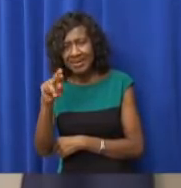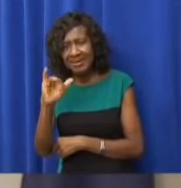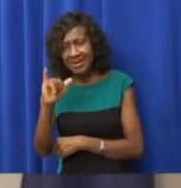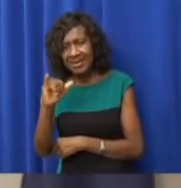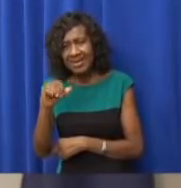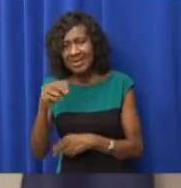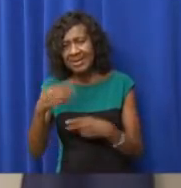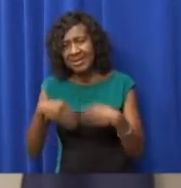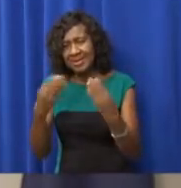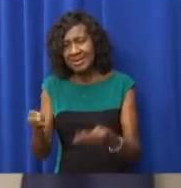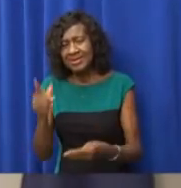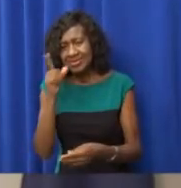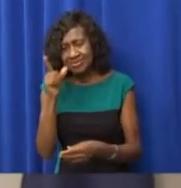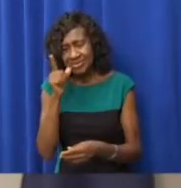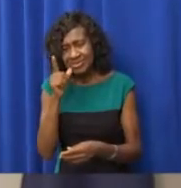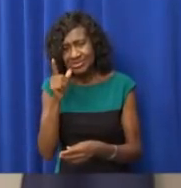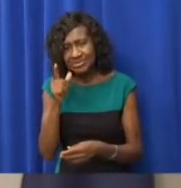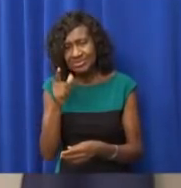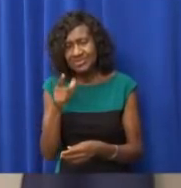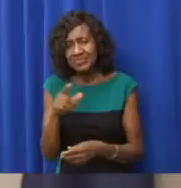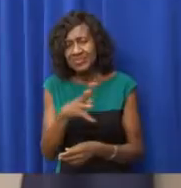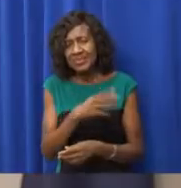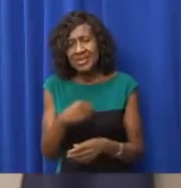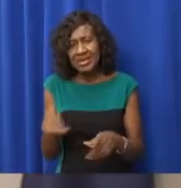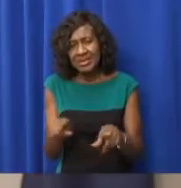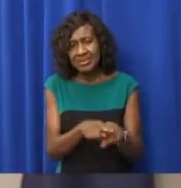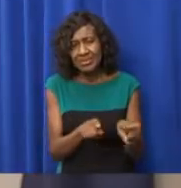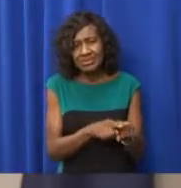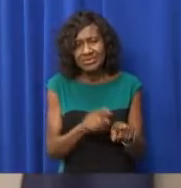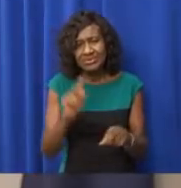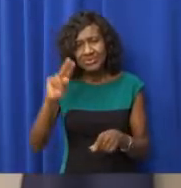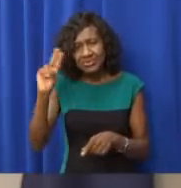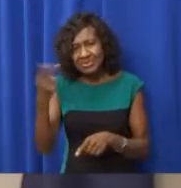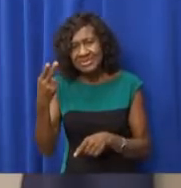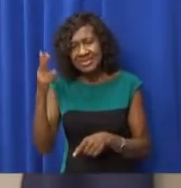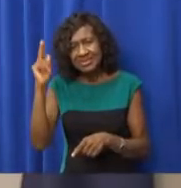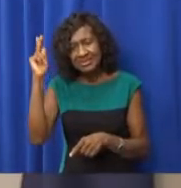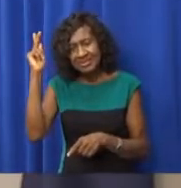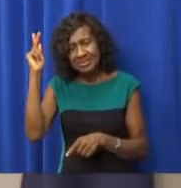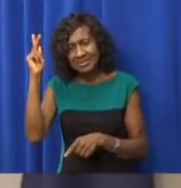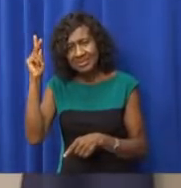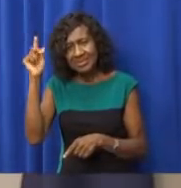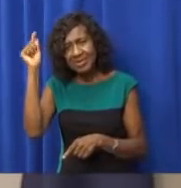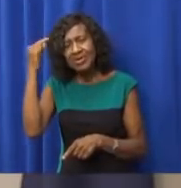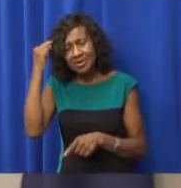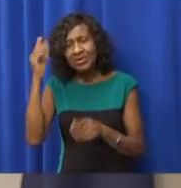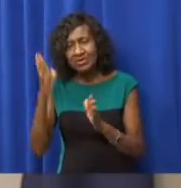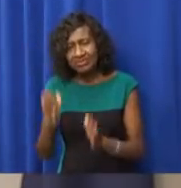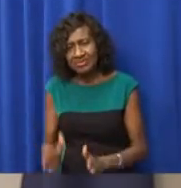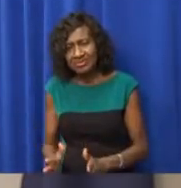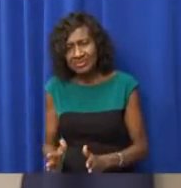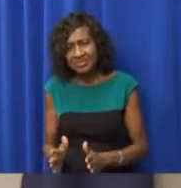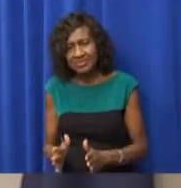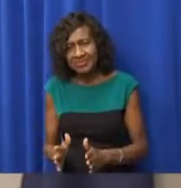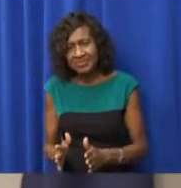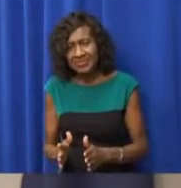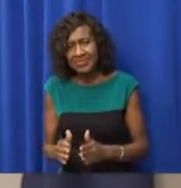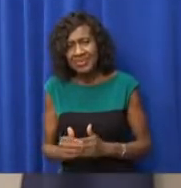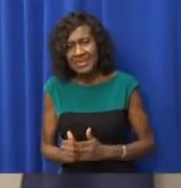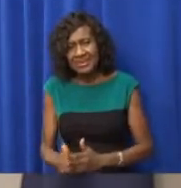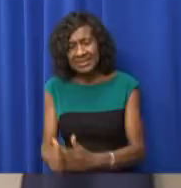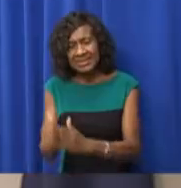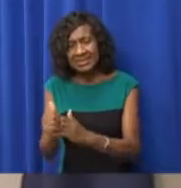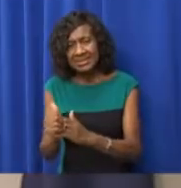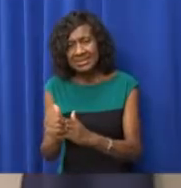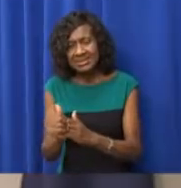them. Shout outs also to the Plastic Free Cayman and the Deputy Governor, led Wellness Initiative for their own environmental